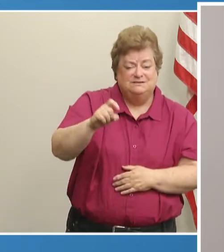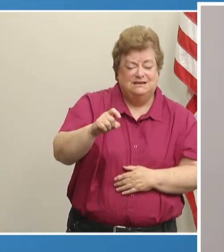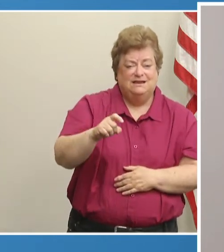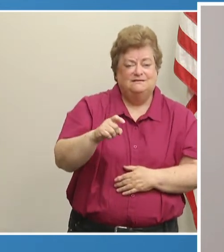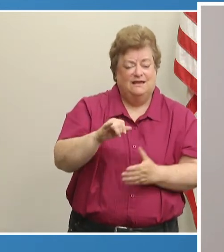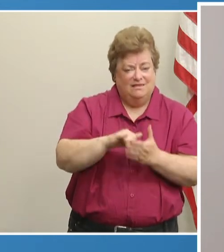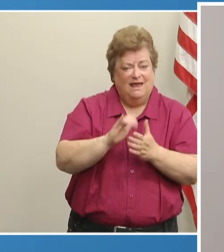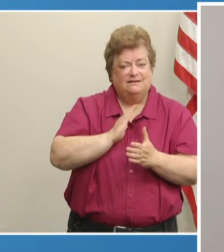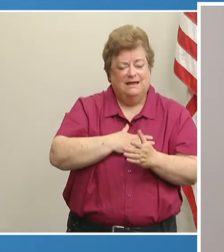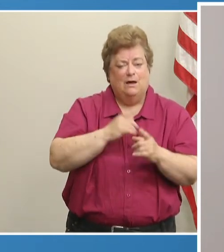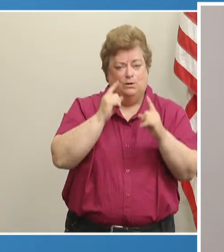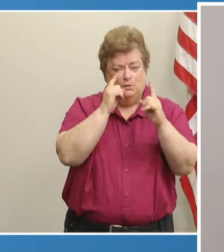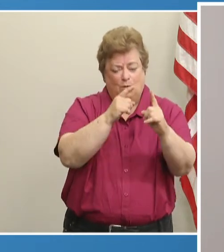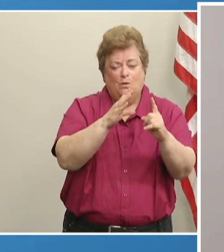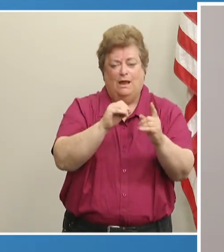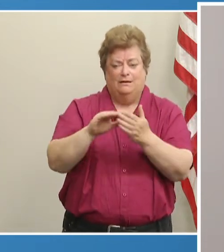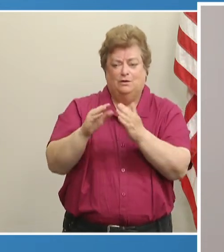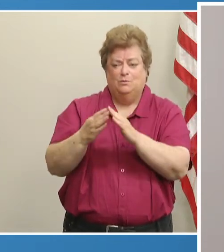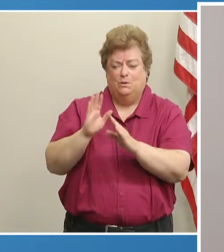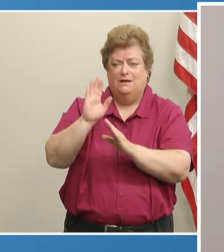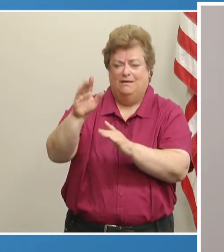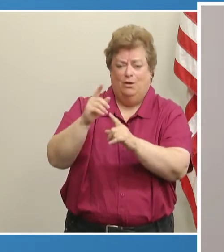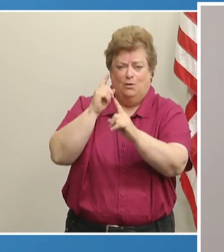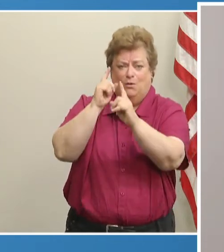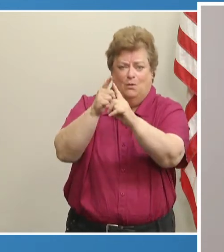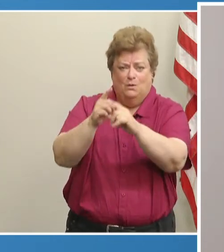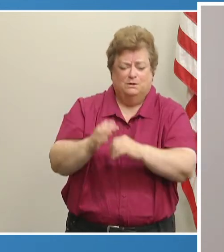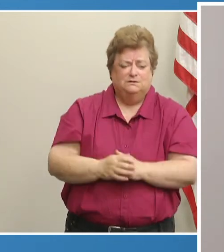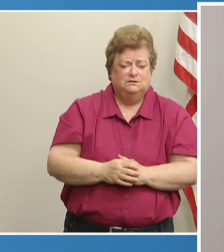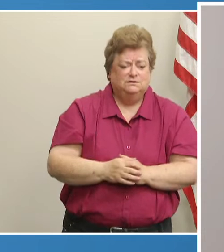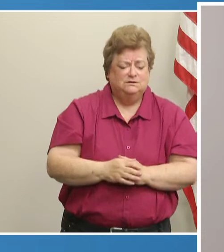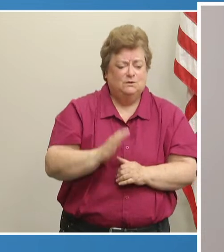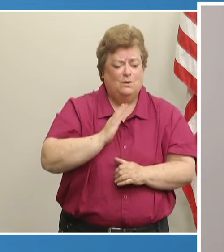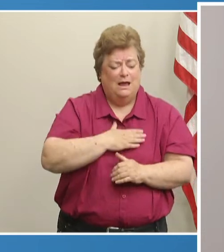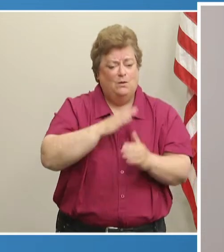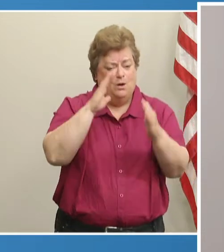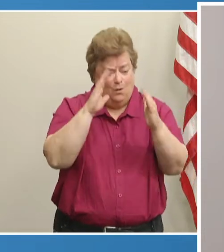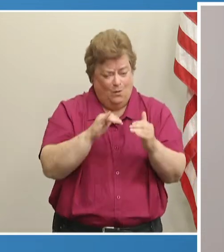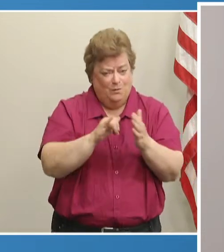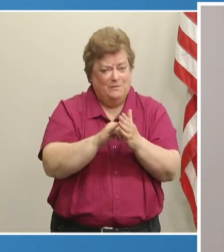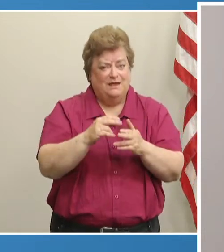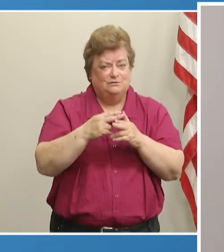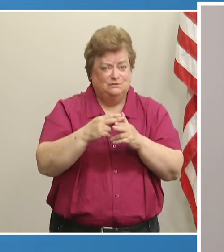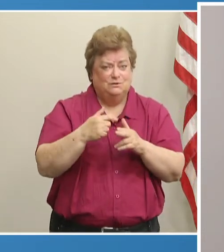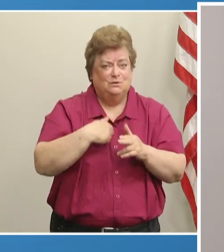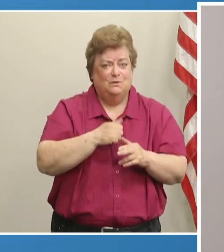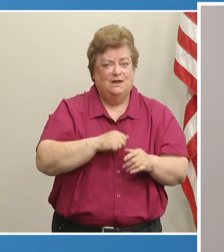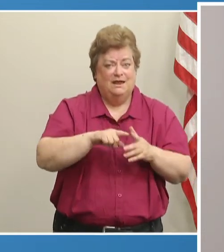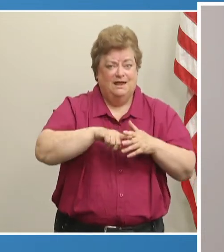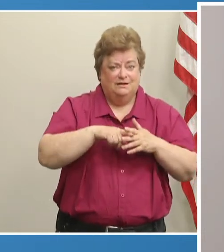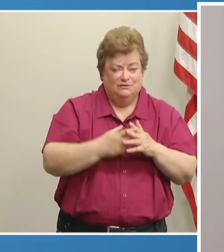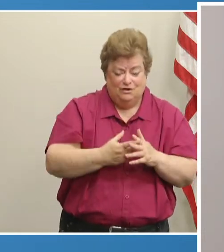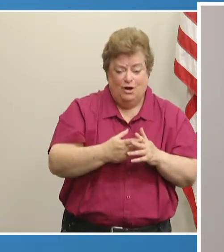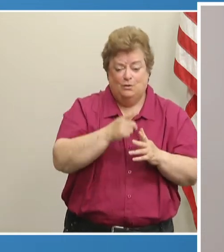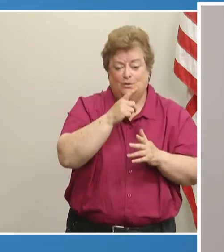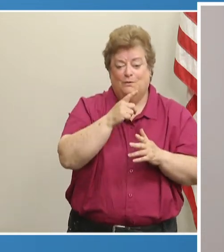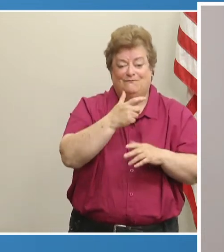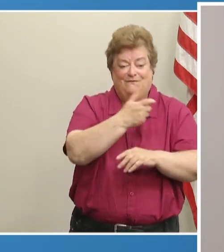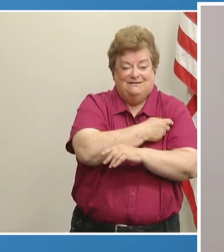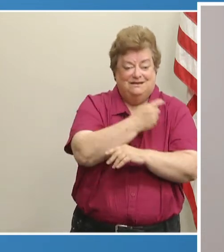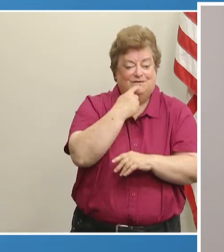that that's the community's goal as well, too. So our hope is that soon we can begin to vaccinate those under